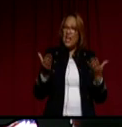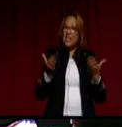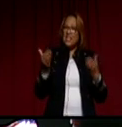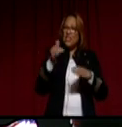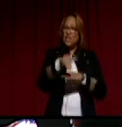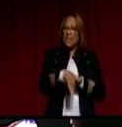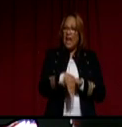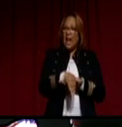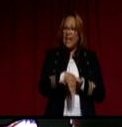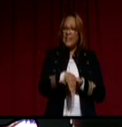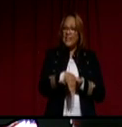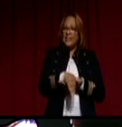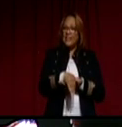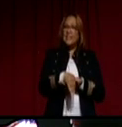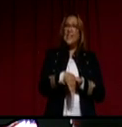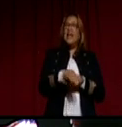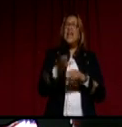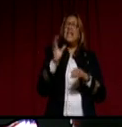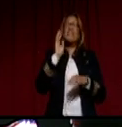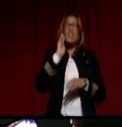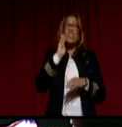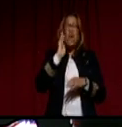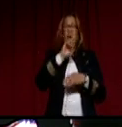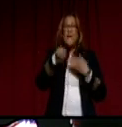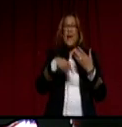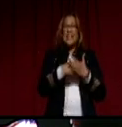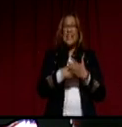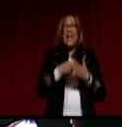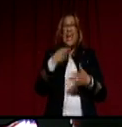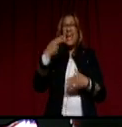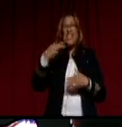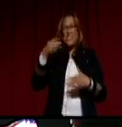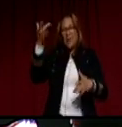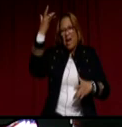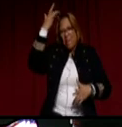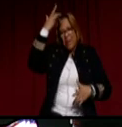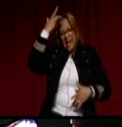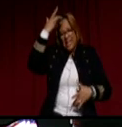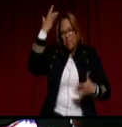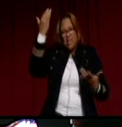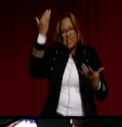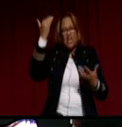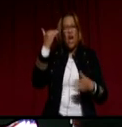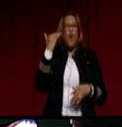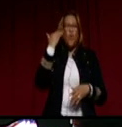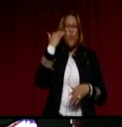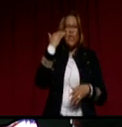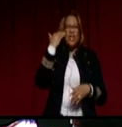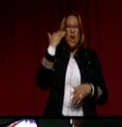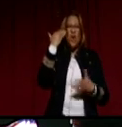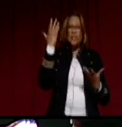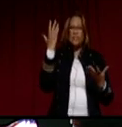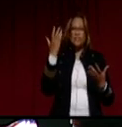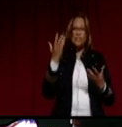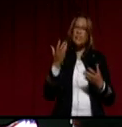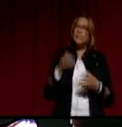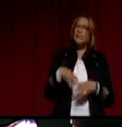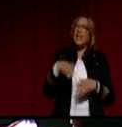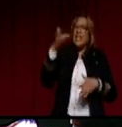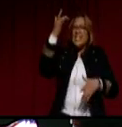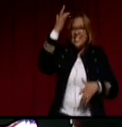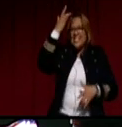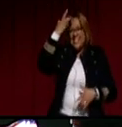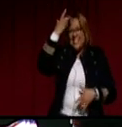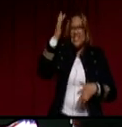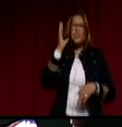going to talk about the history of pandemics, because we know that we have knowledge of pandemics that